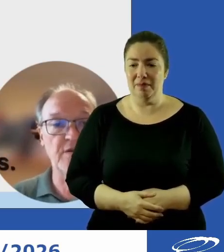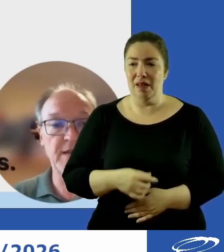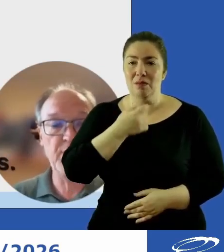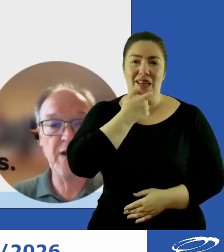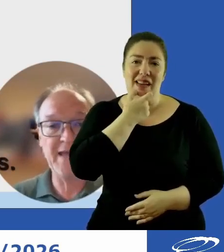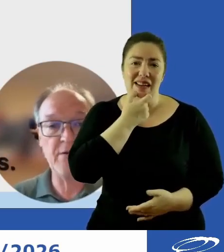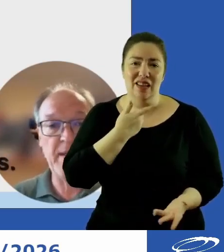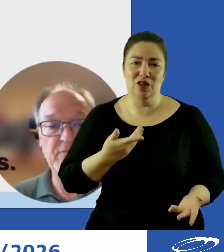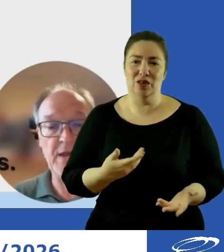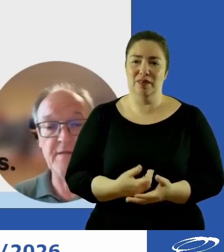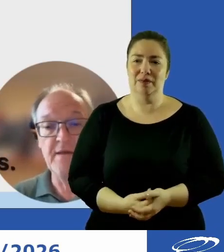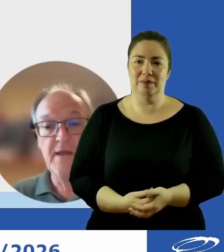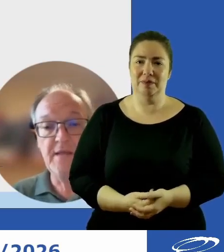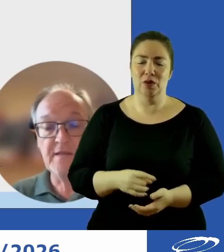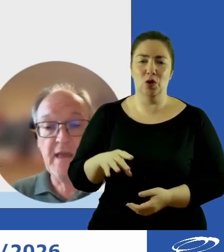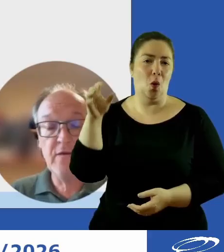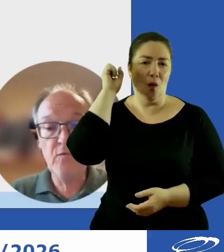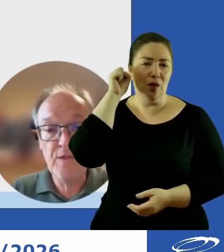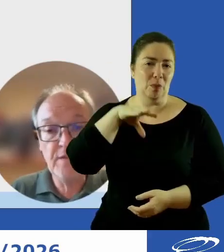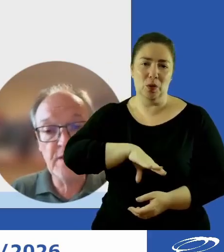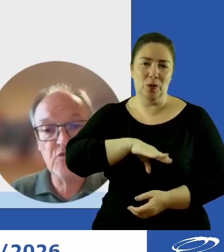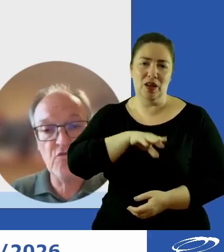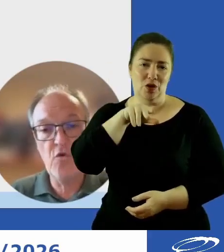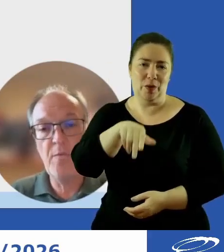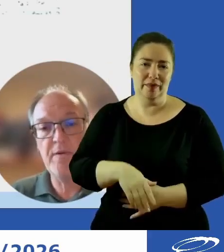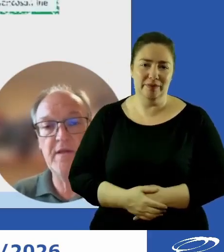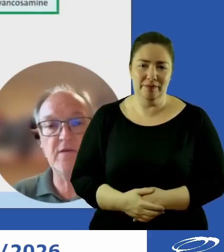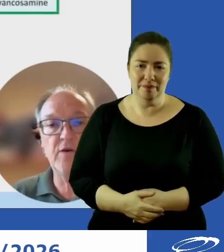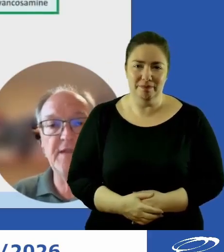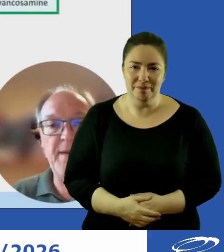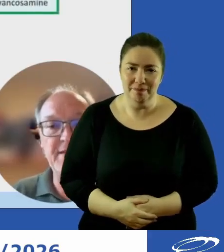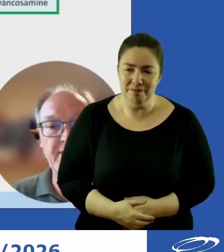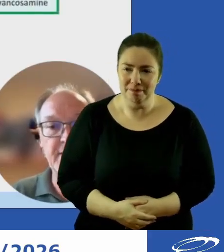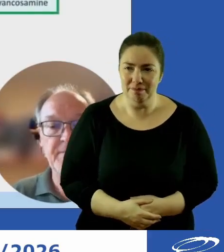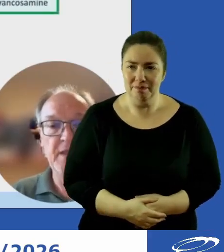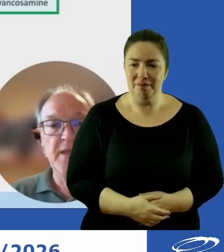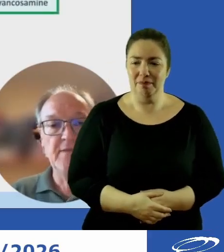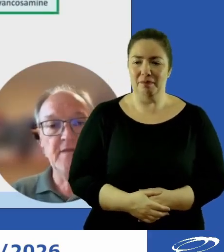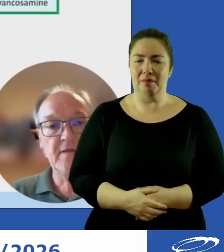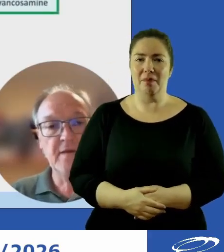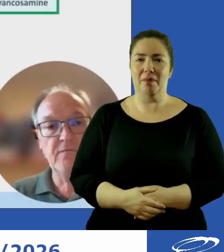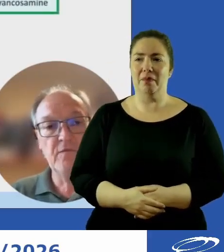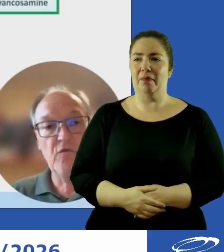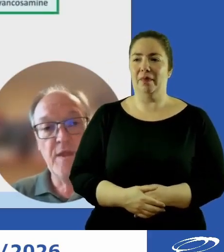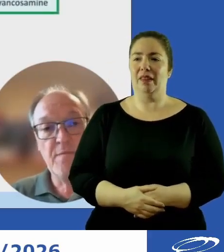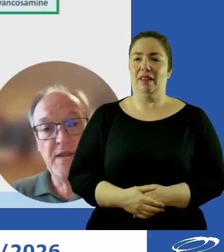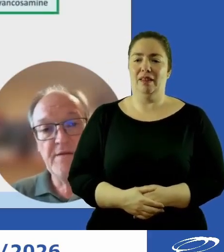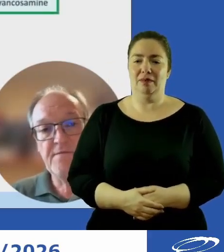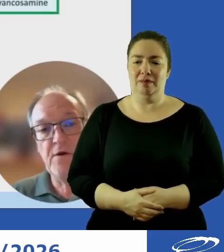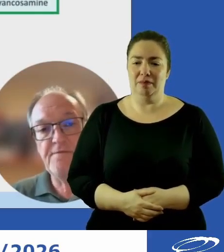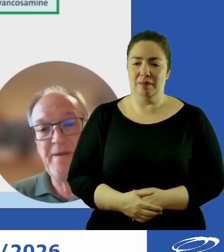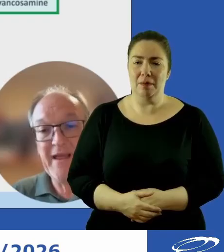are lipoglycopeptides. And the second within this group is oritabensin. This is a